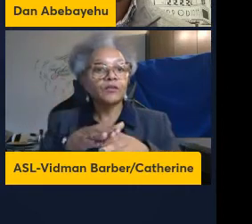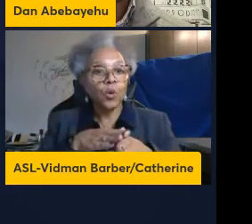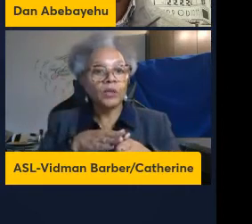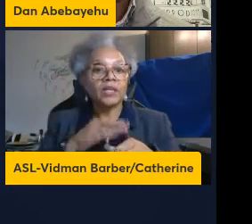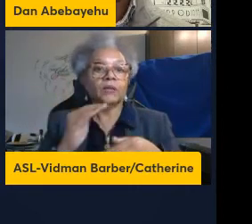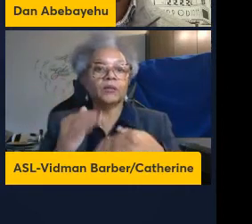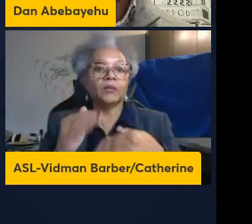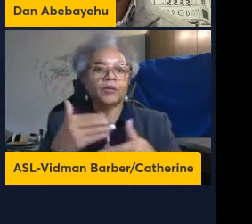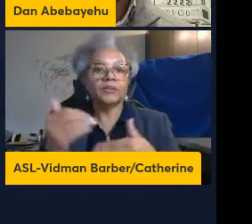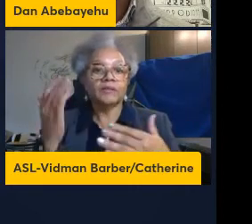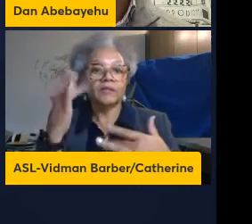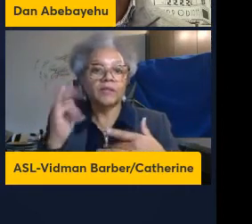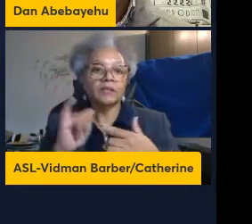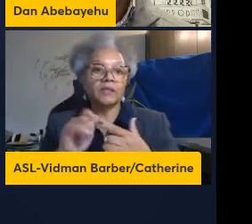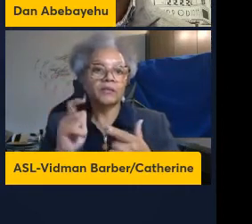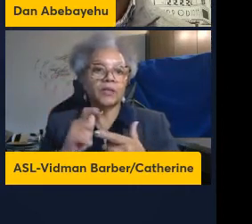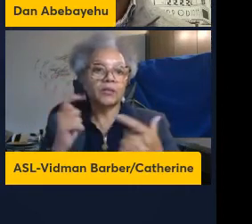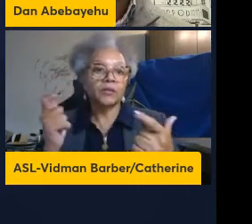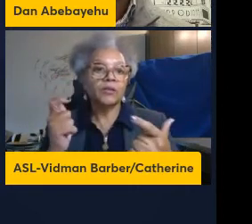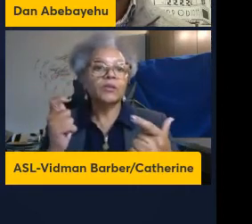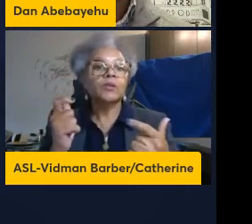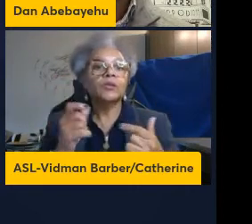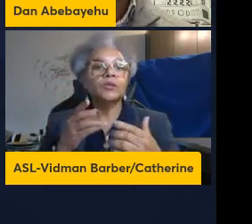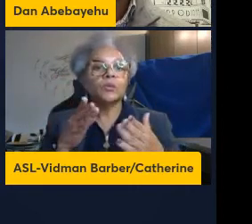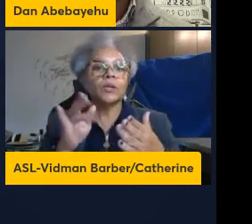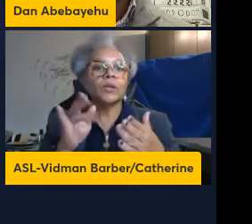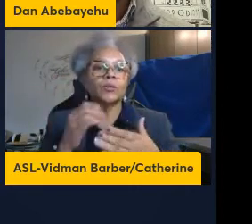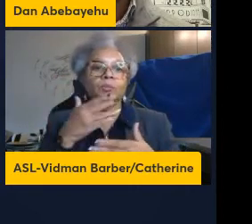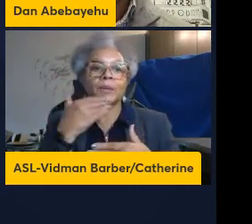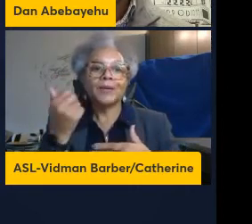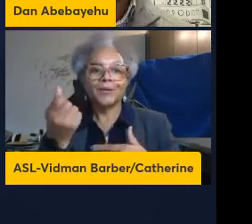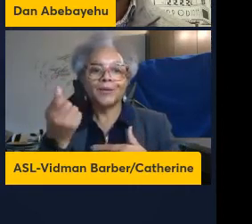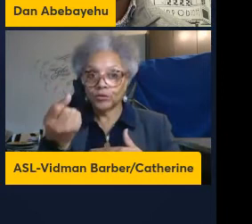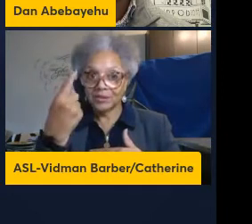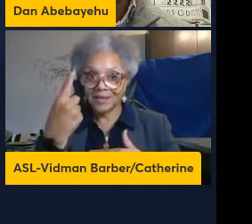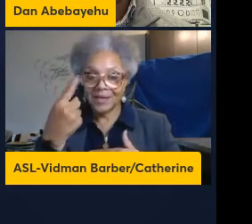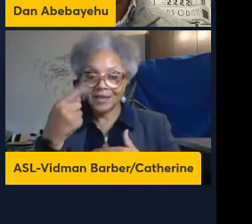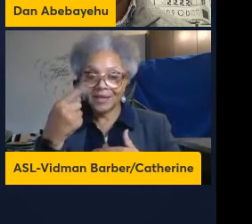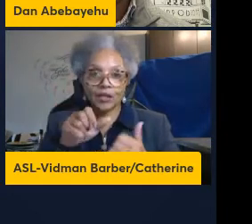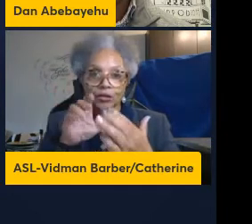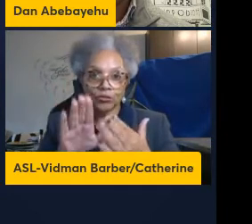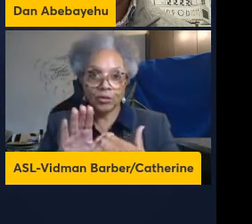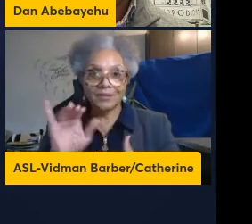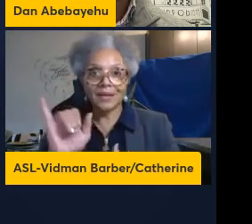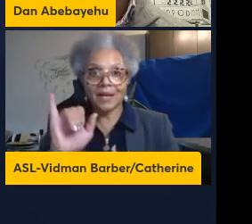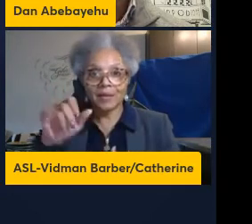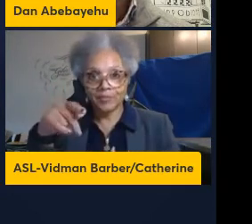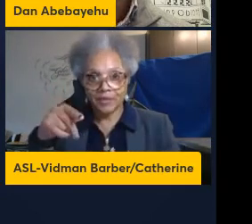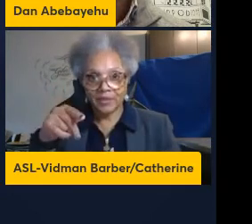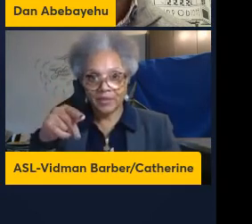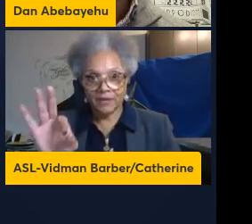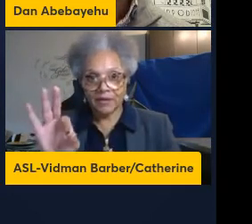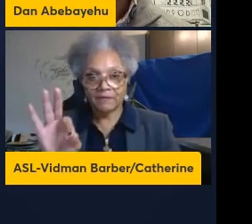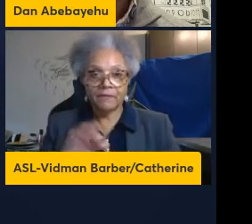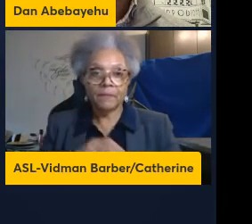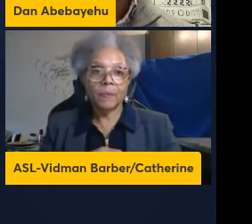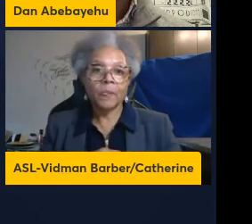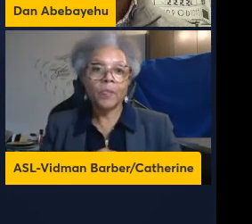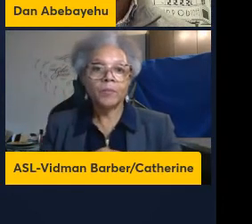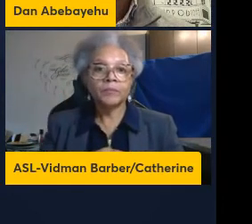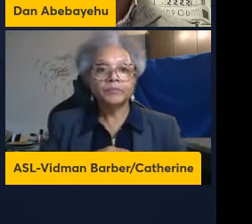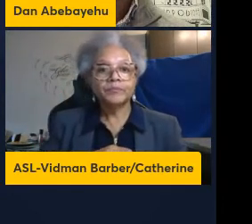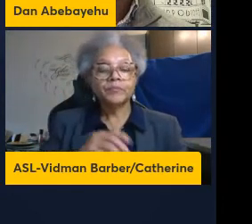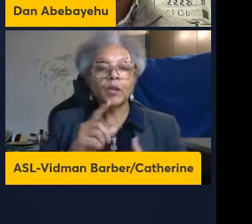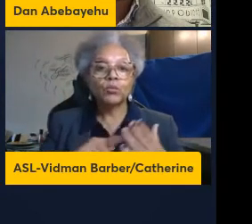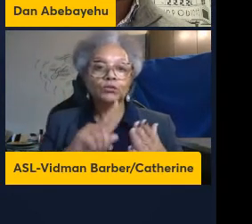there's a huge clinical burden to try and better understand and address idiopathic pulmonary fibrosis, or IPF. What's